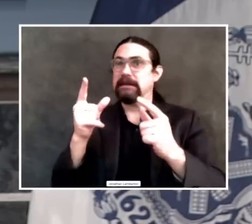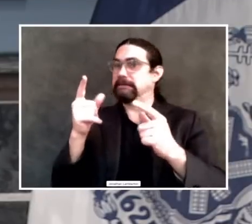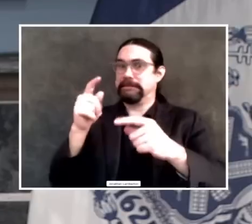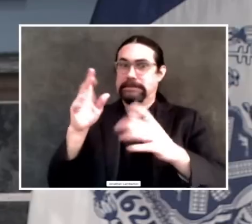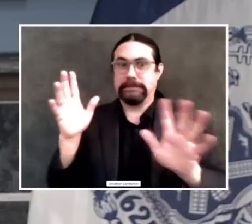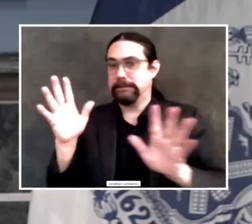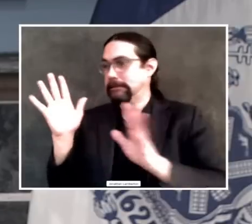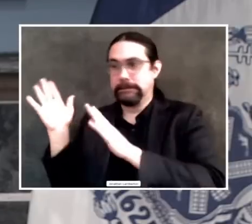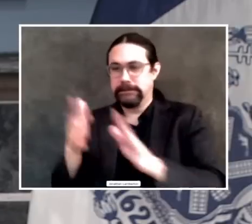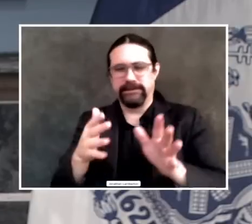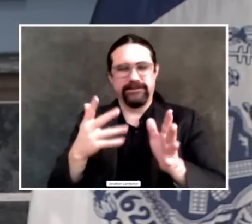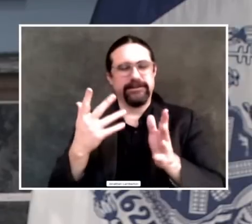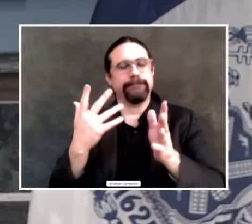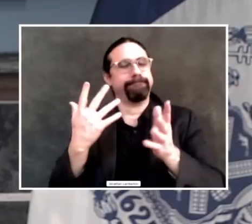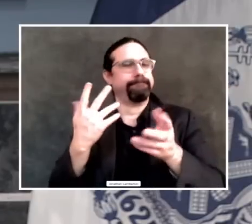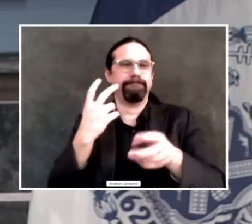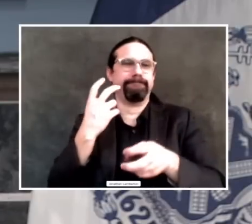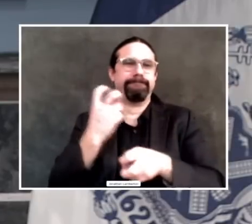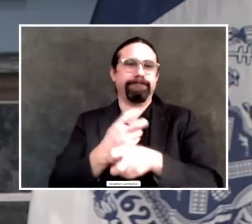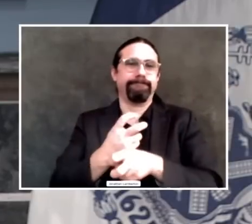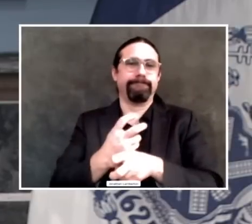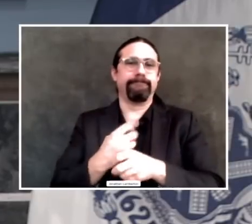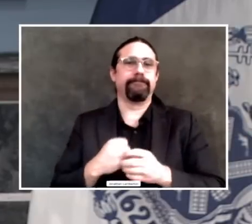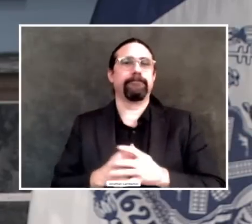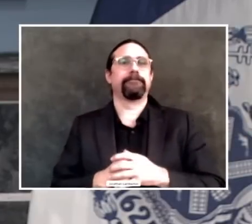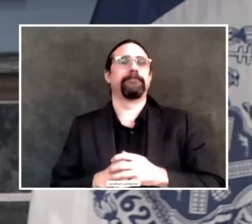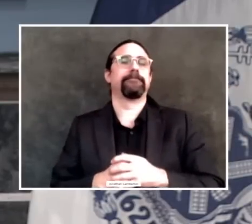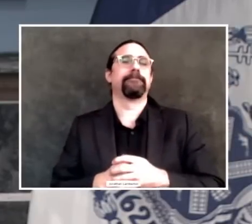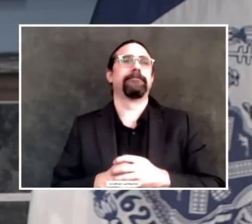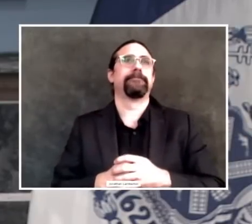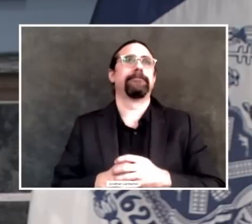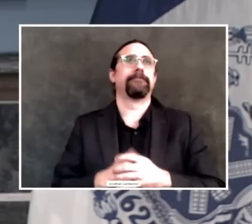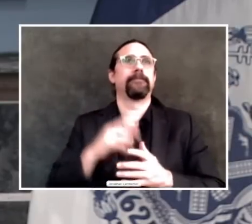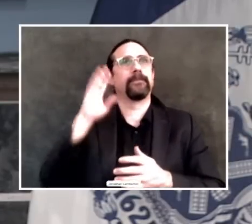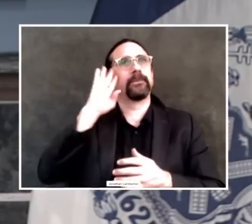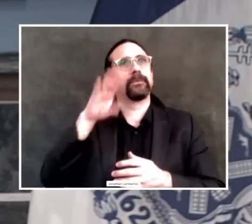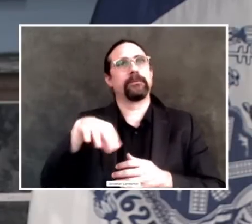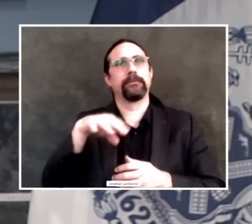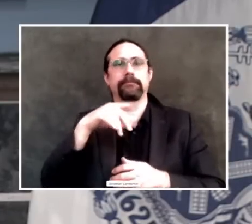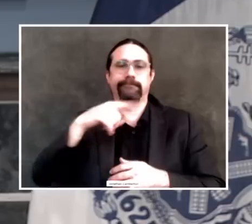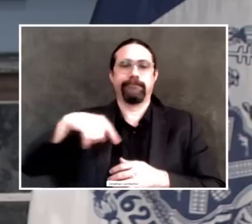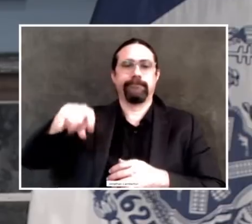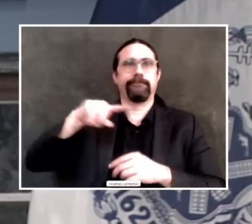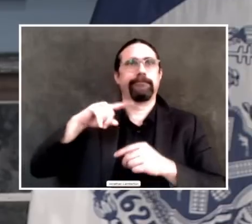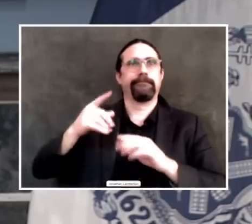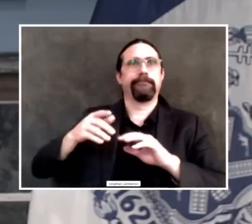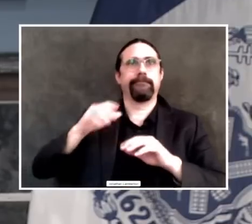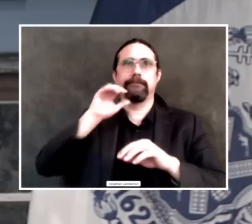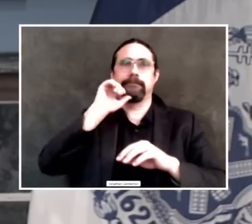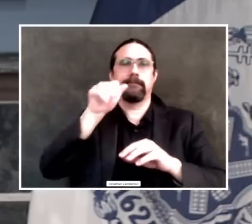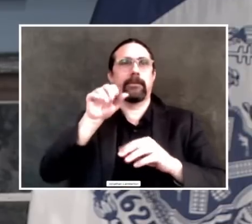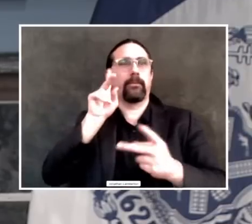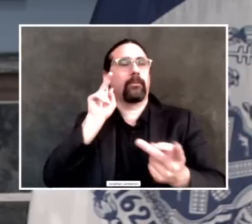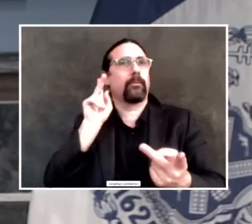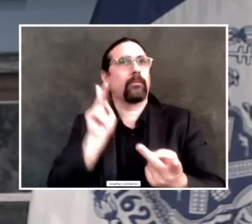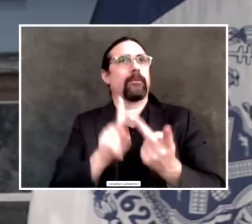teenagers, that you were not going to get not only not perfect attendance, you were going to have a real problem keeping attendance if you couldn't